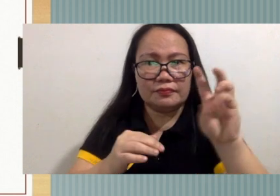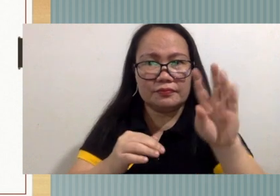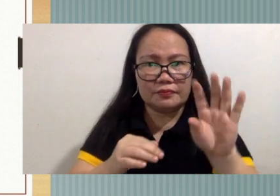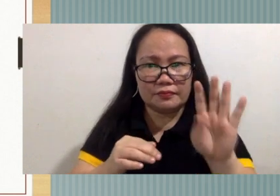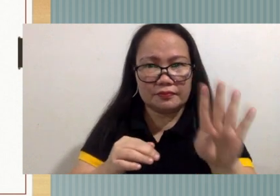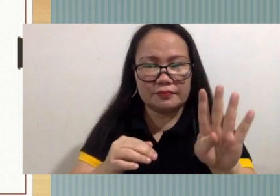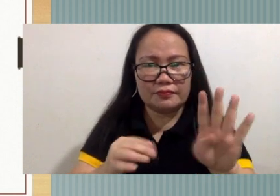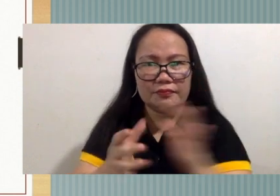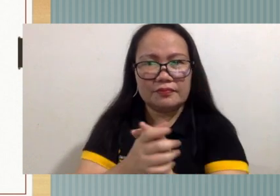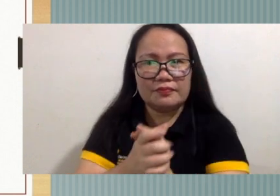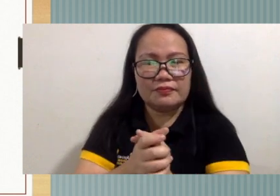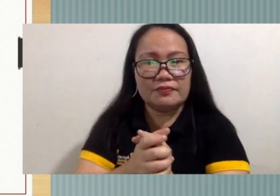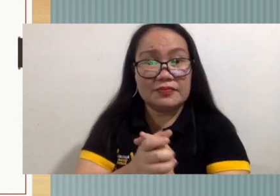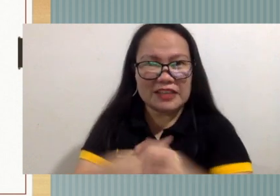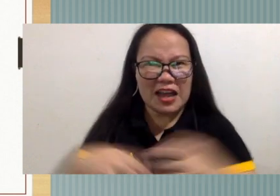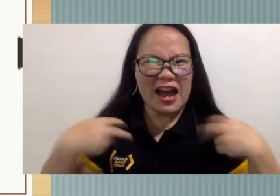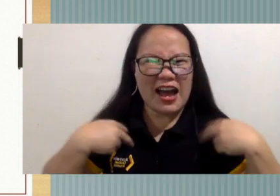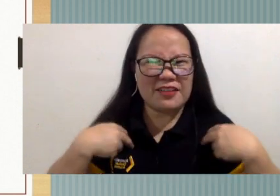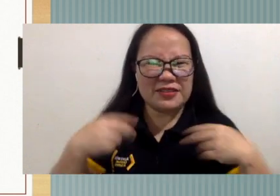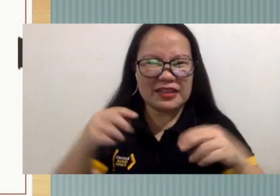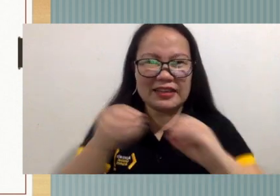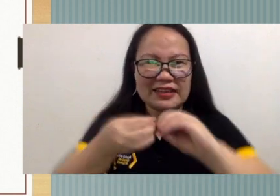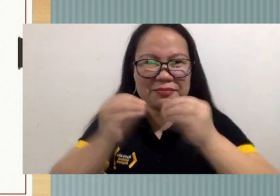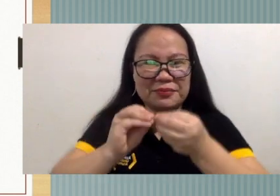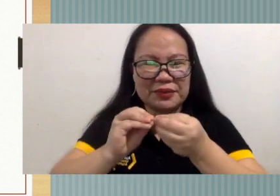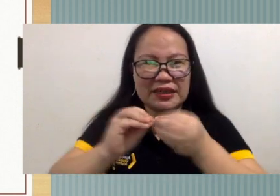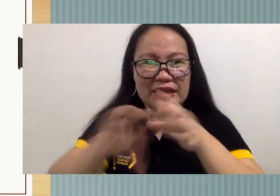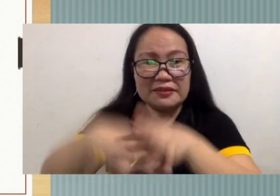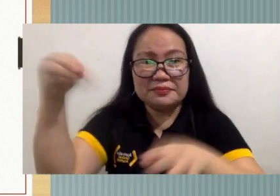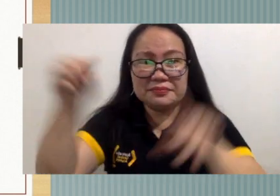So, first step, divide both sides by 2 since meron